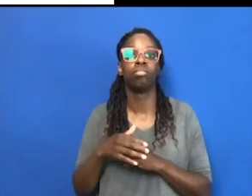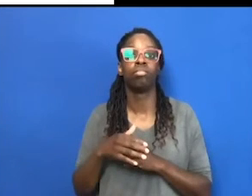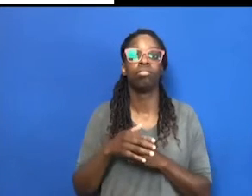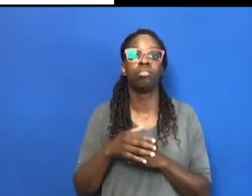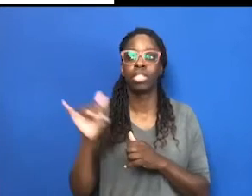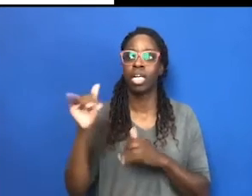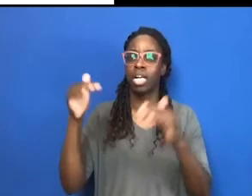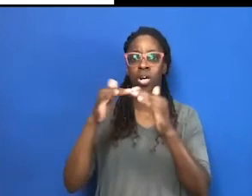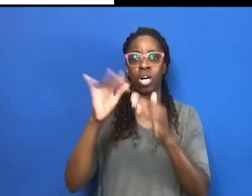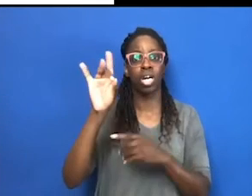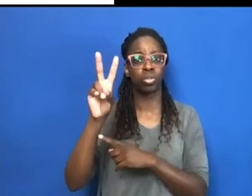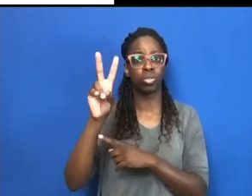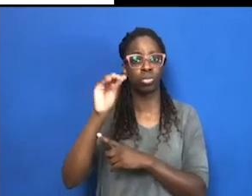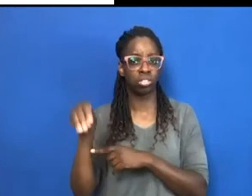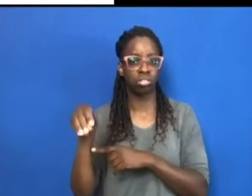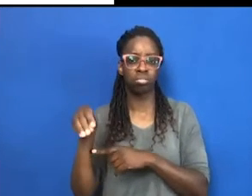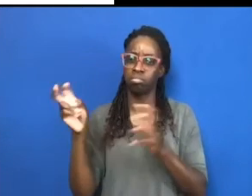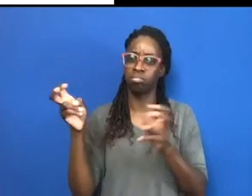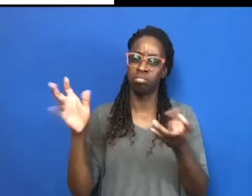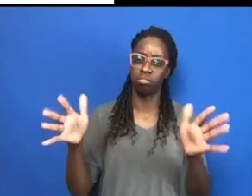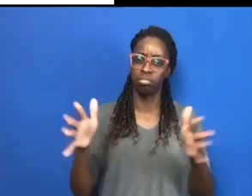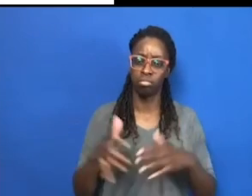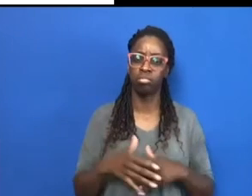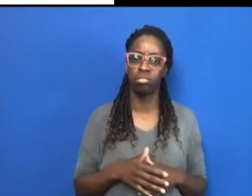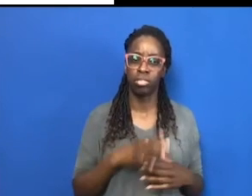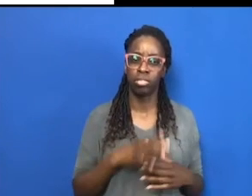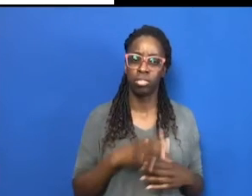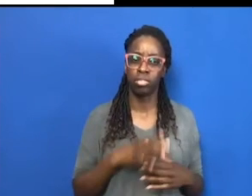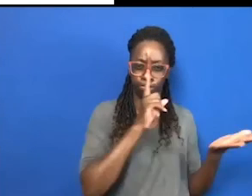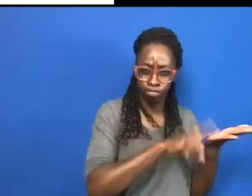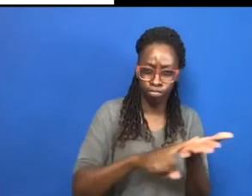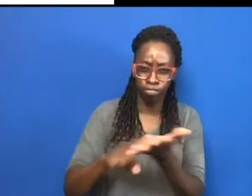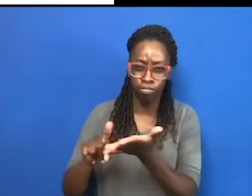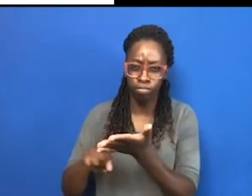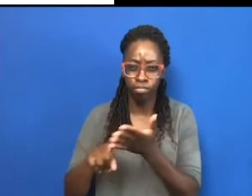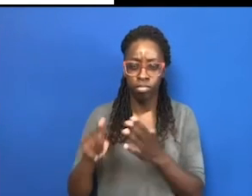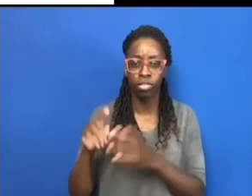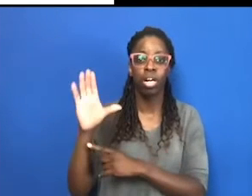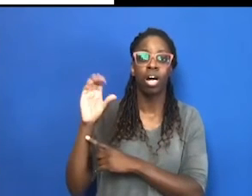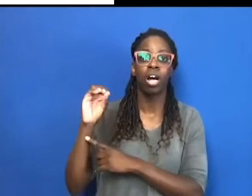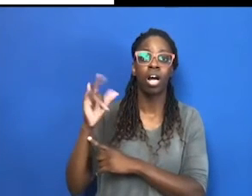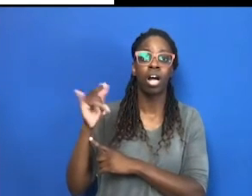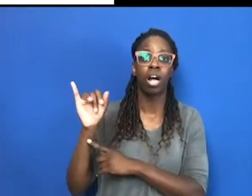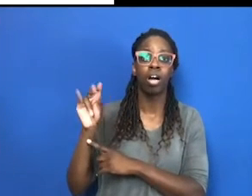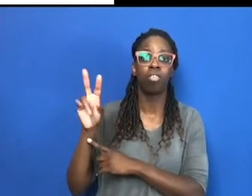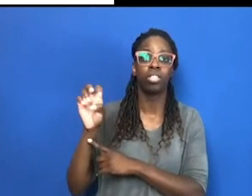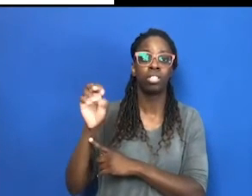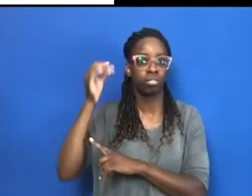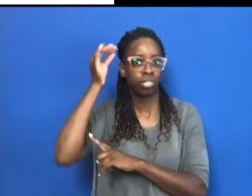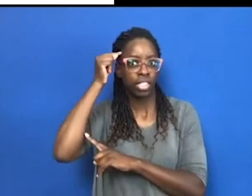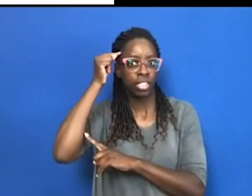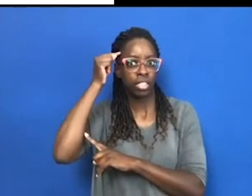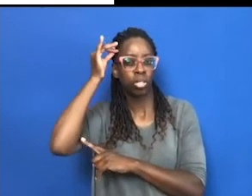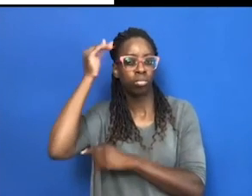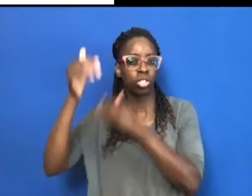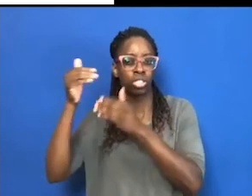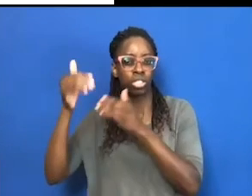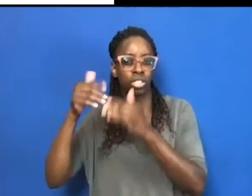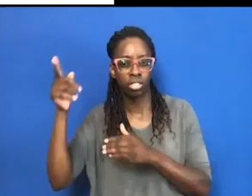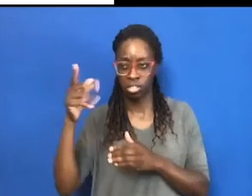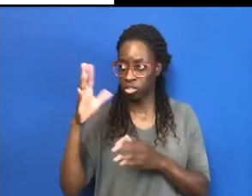So under cognition, there were about 30% of the